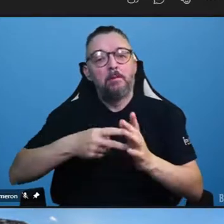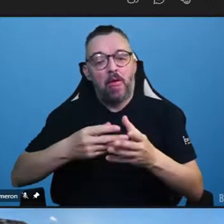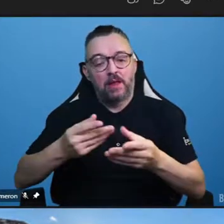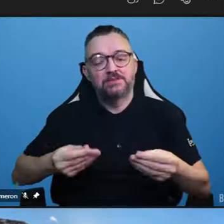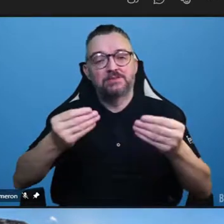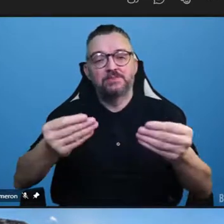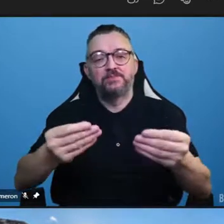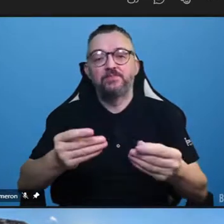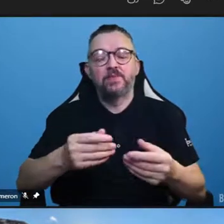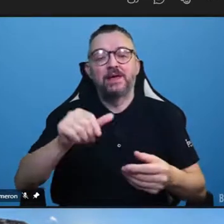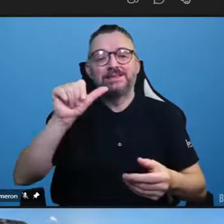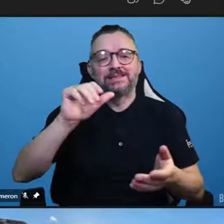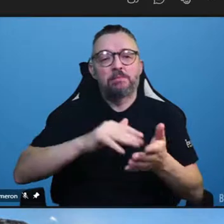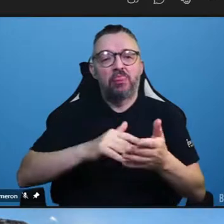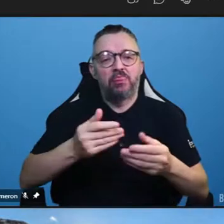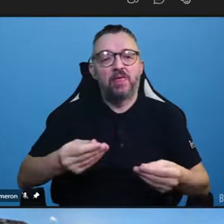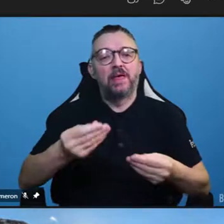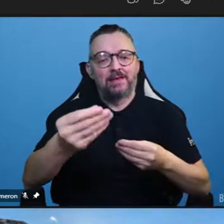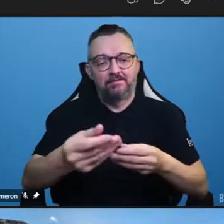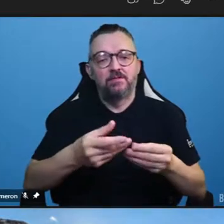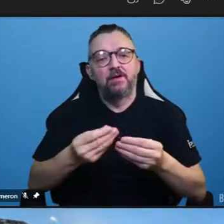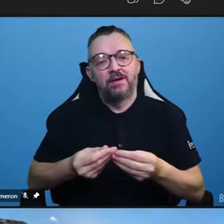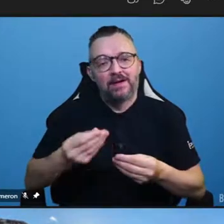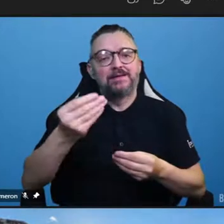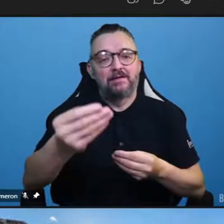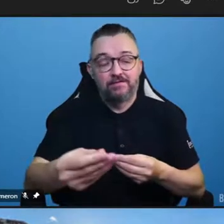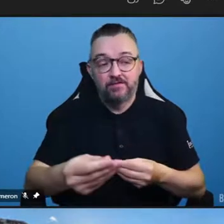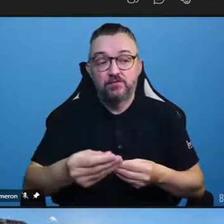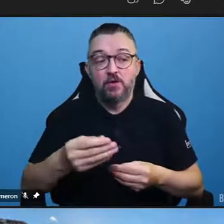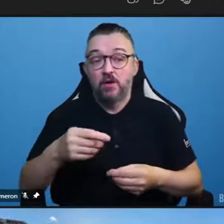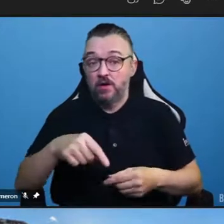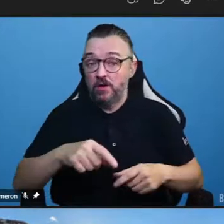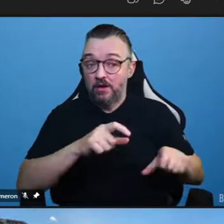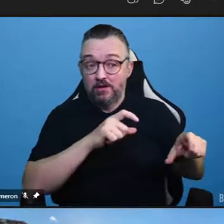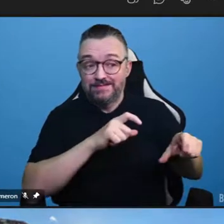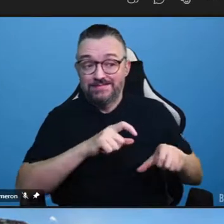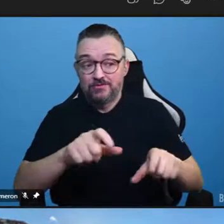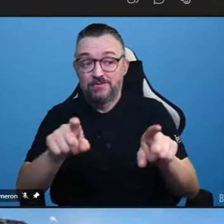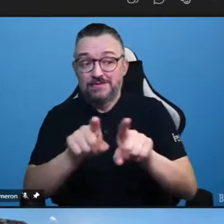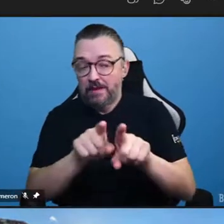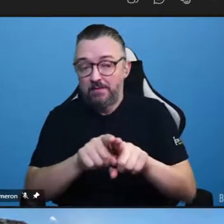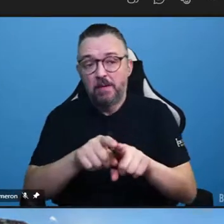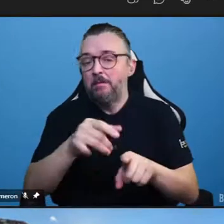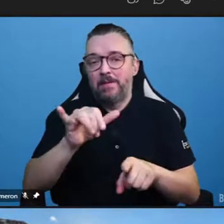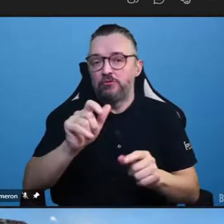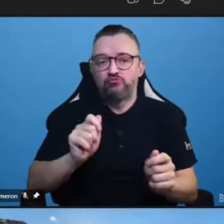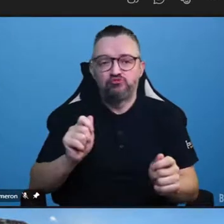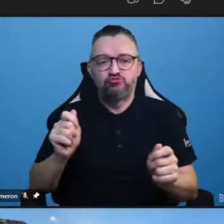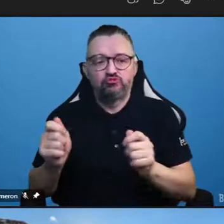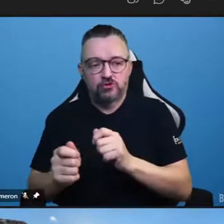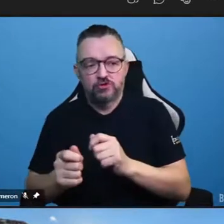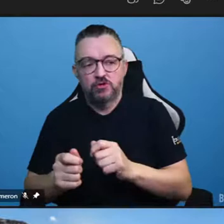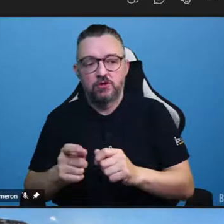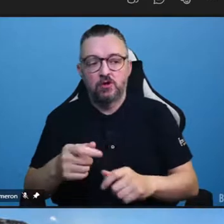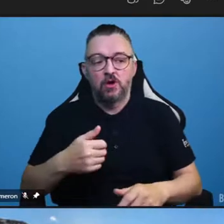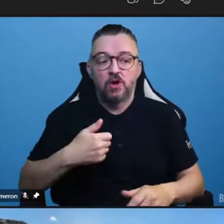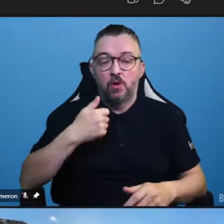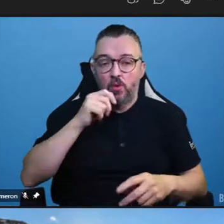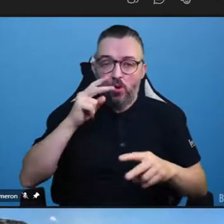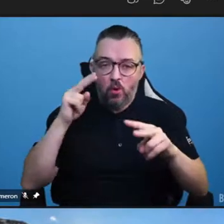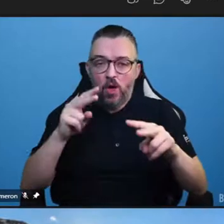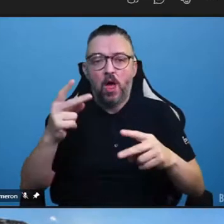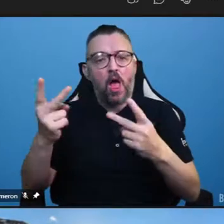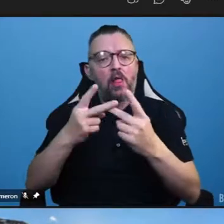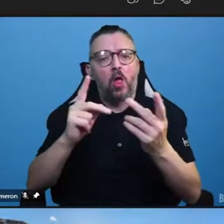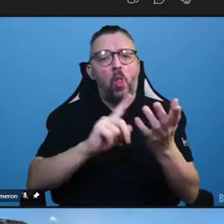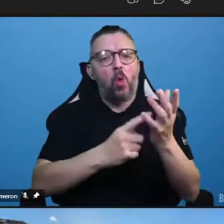separate six-month intervals. We may or may not continue with that. What we intend to do is have a look at how other local authorities